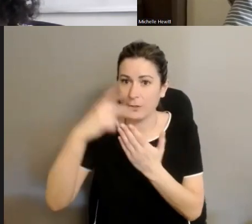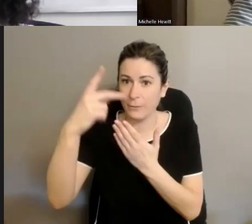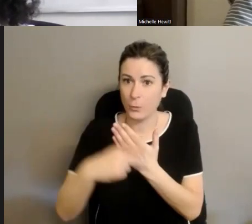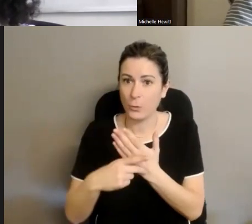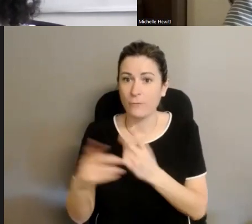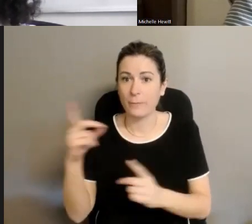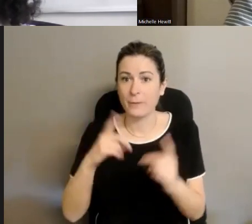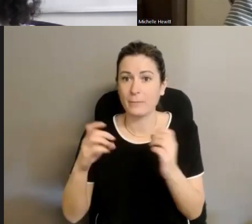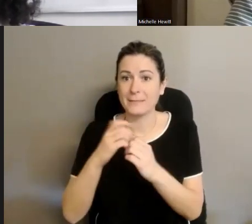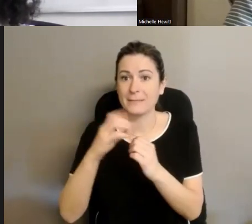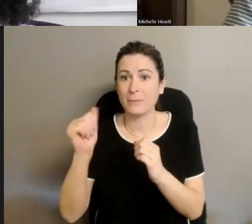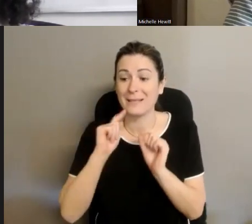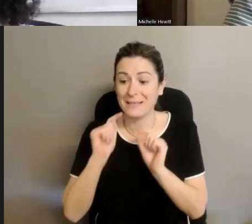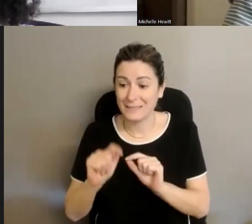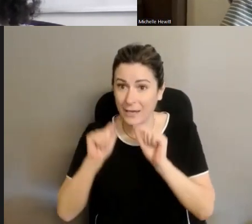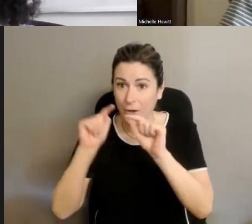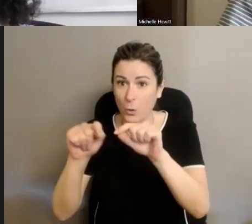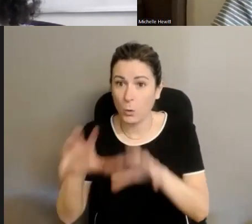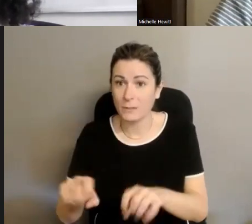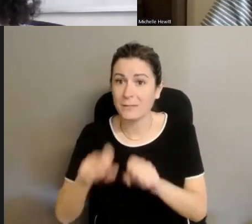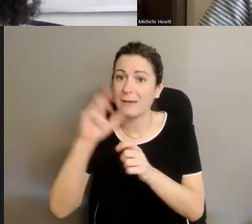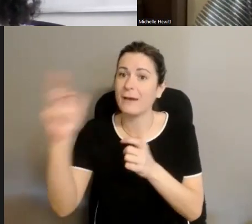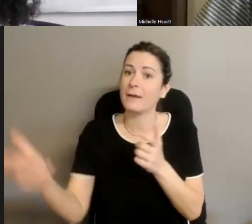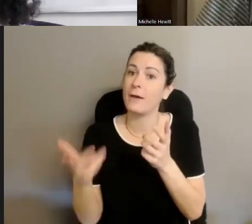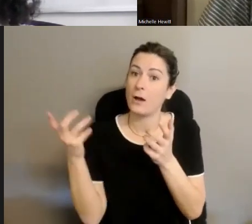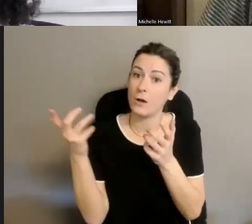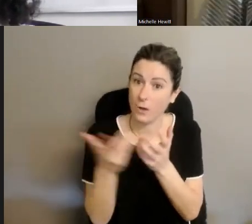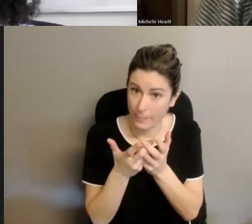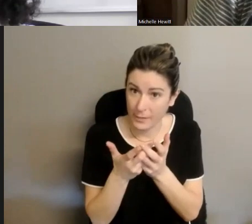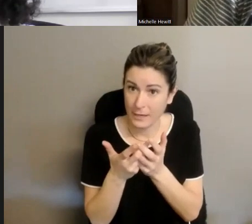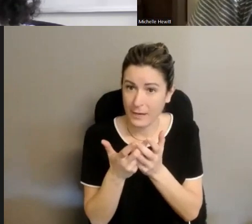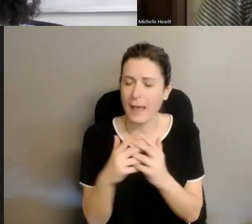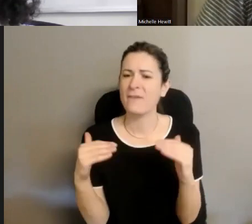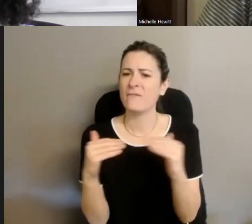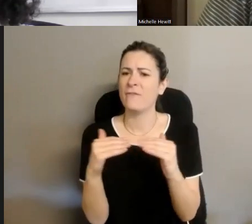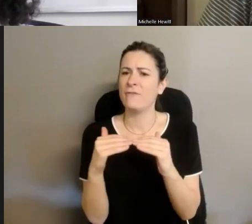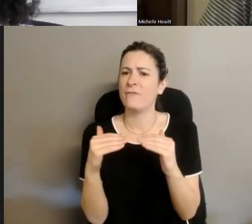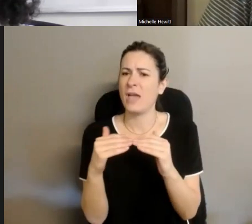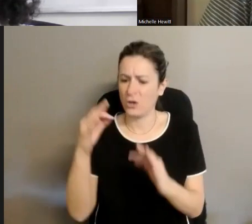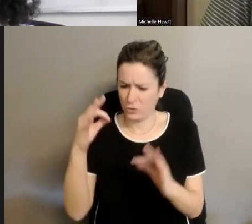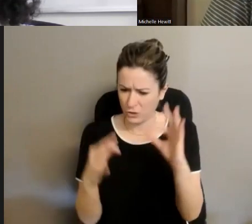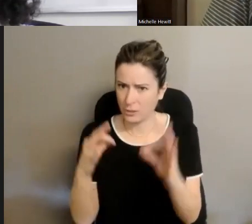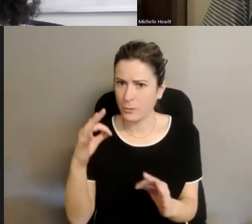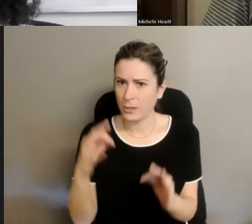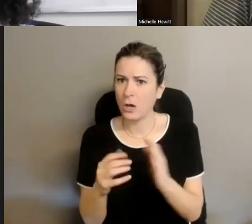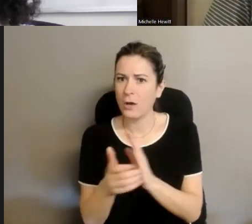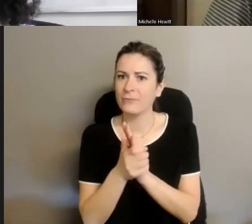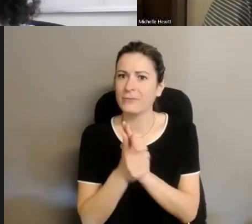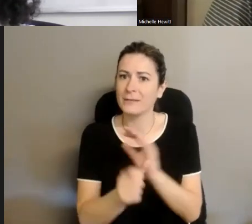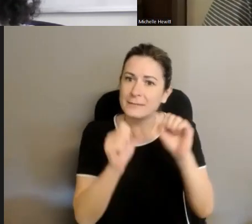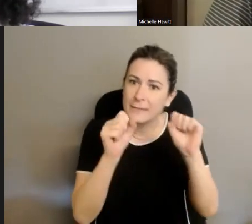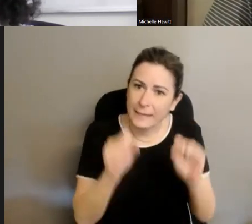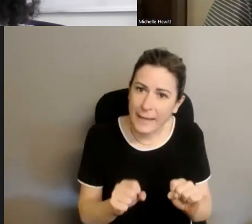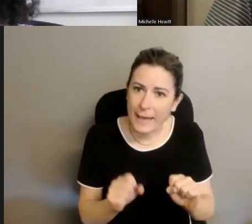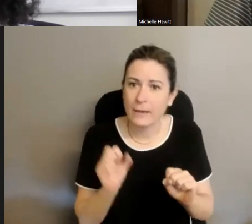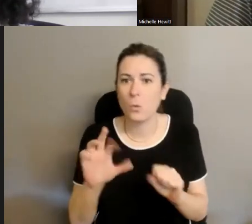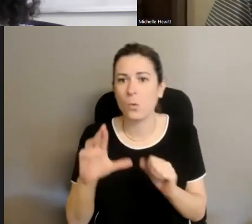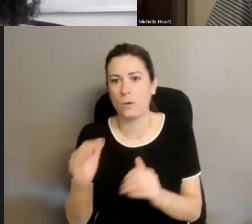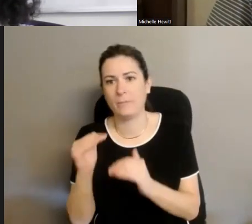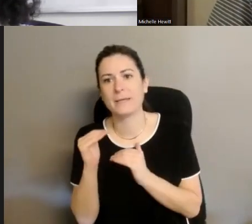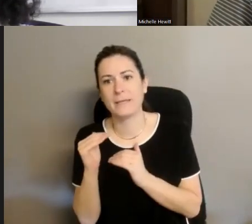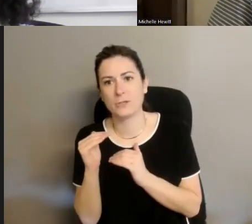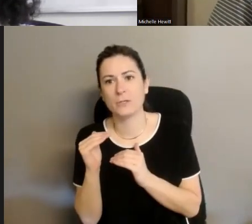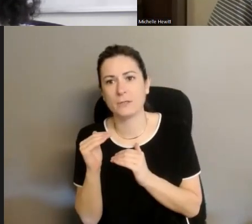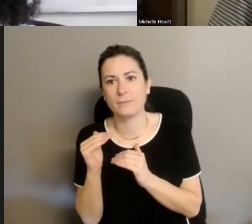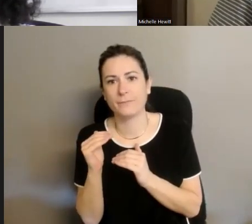can't do. I don't think our attitudinal beliefs has done the same thing to the